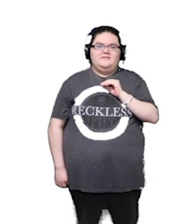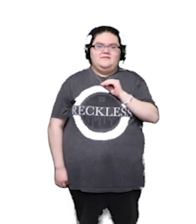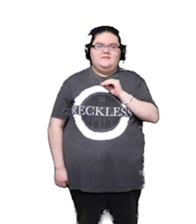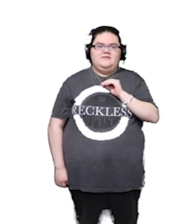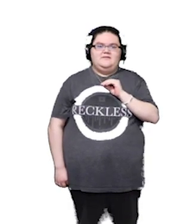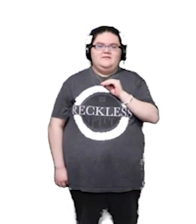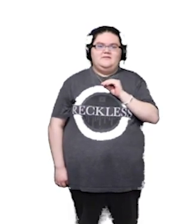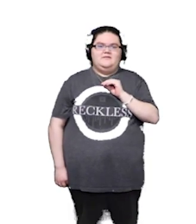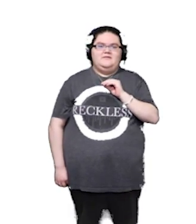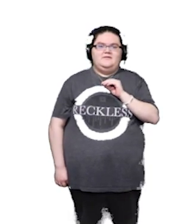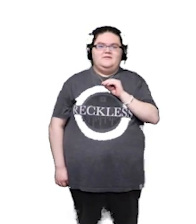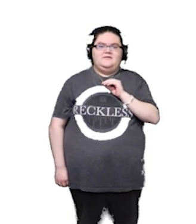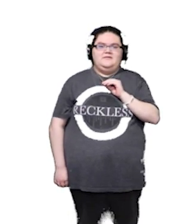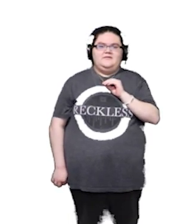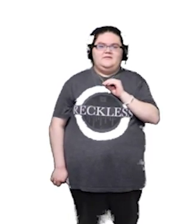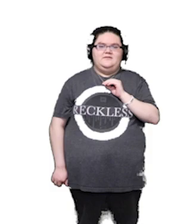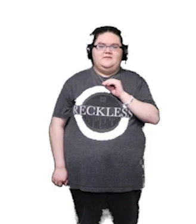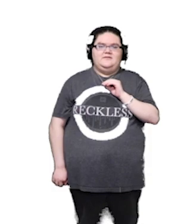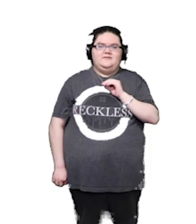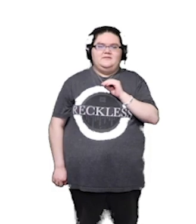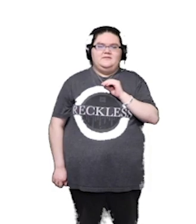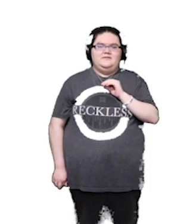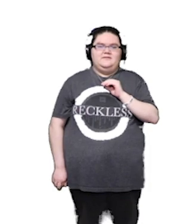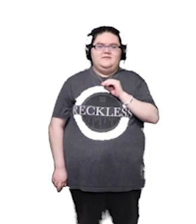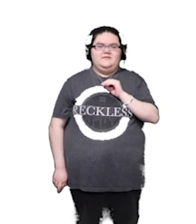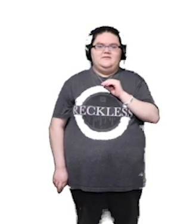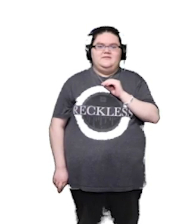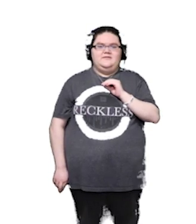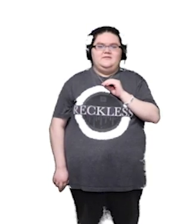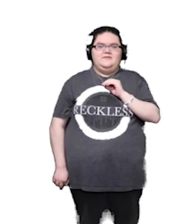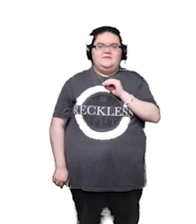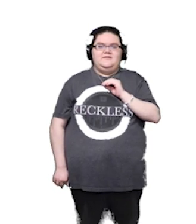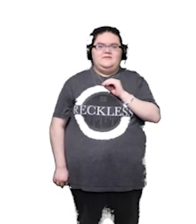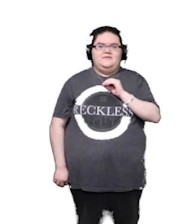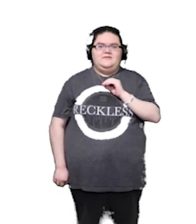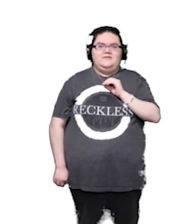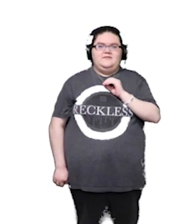Drive while we do this. Oh no, I'm not. I'm parked up now.